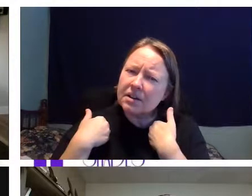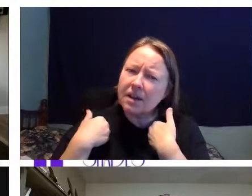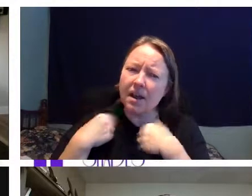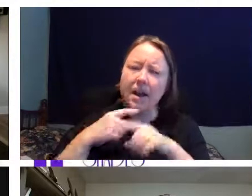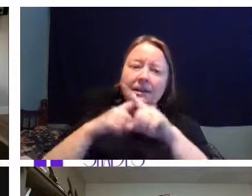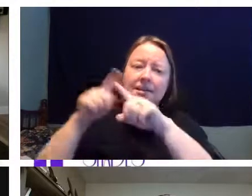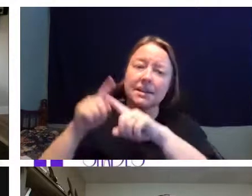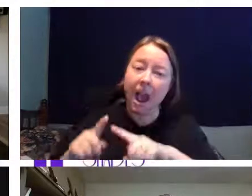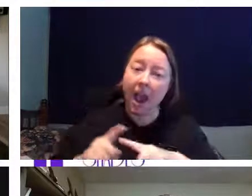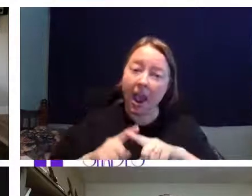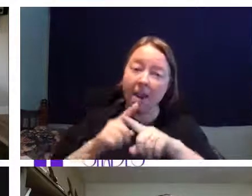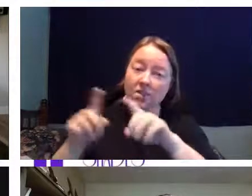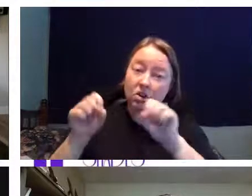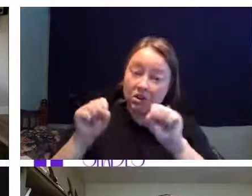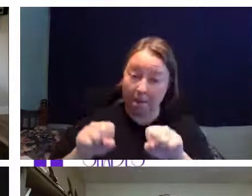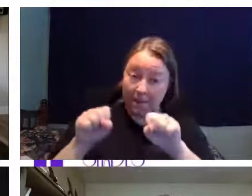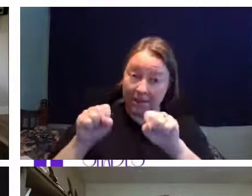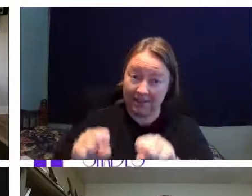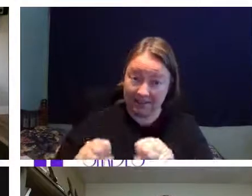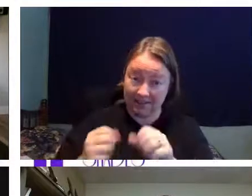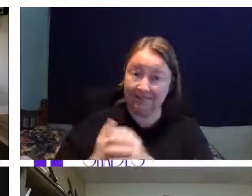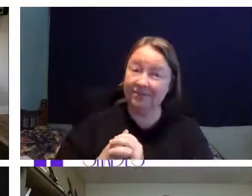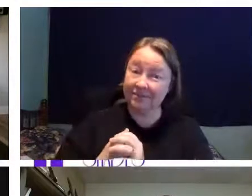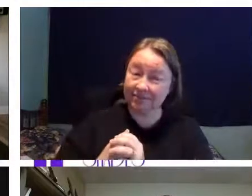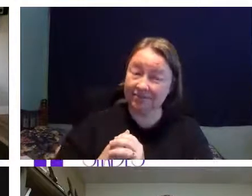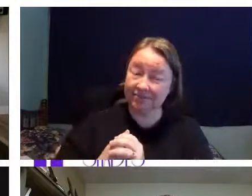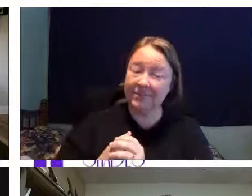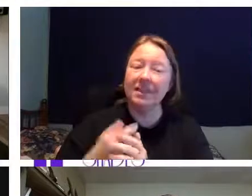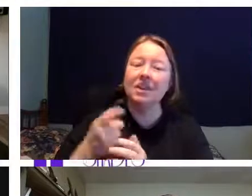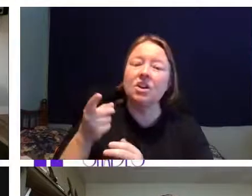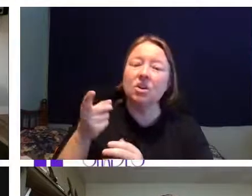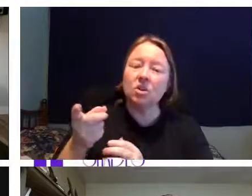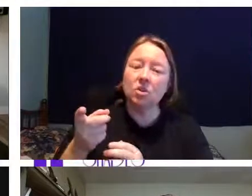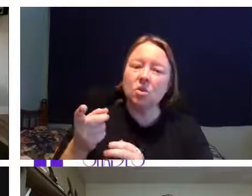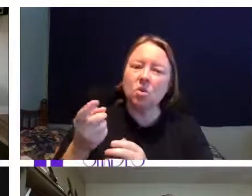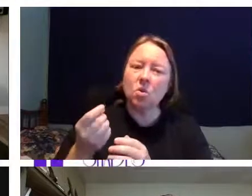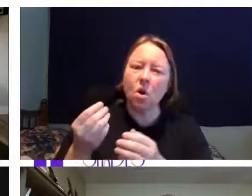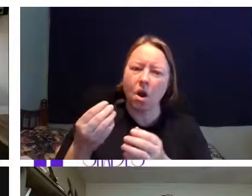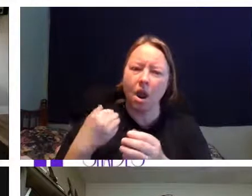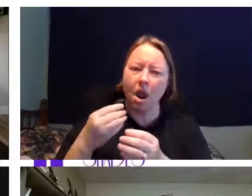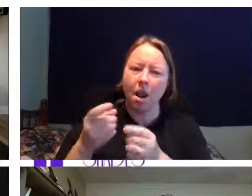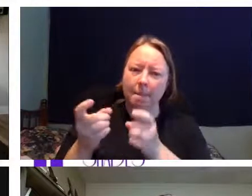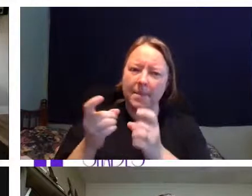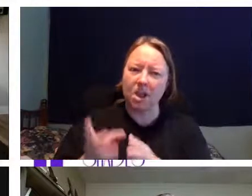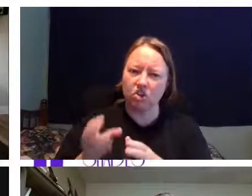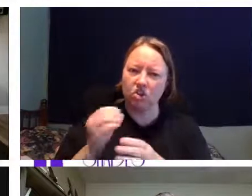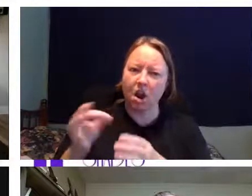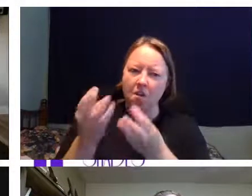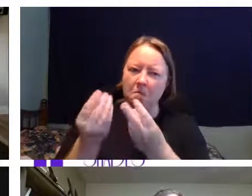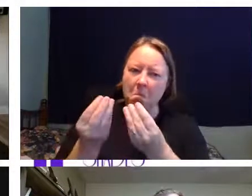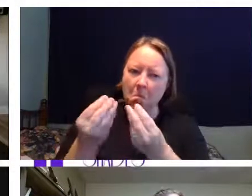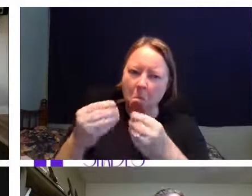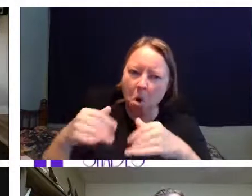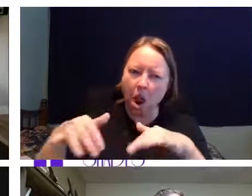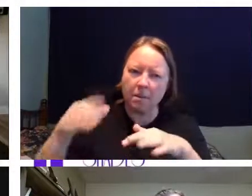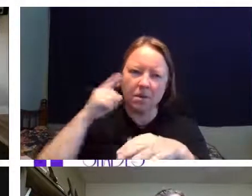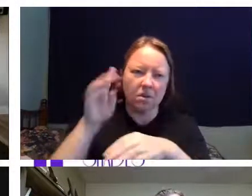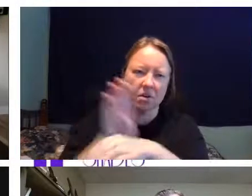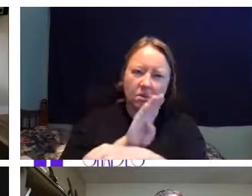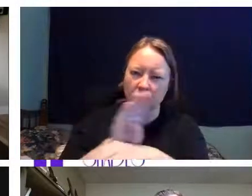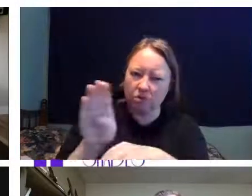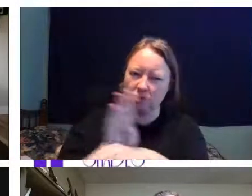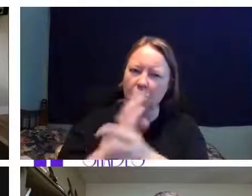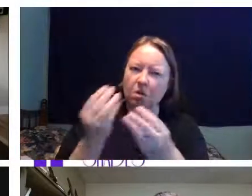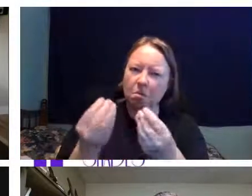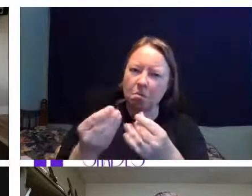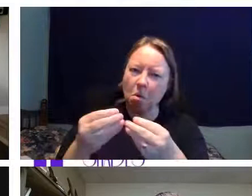diverse ability? You are a property manager for some commercial properties. And I